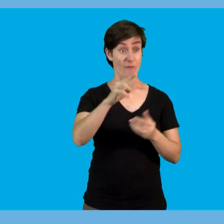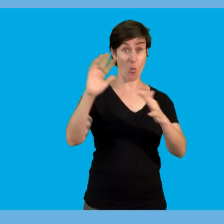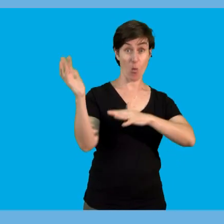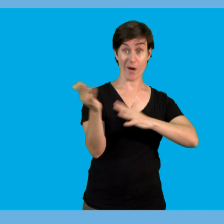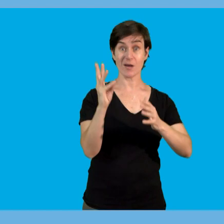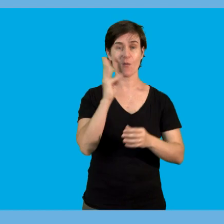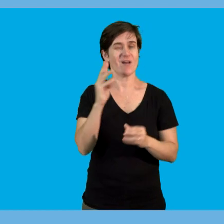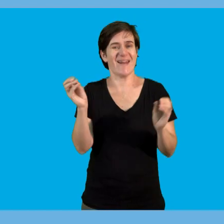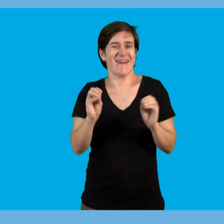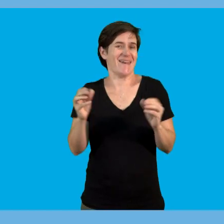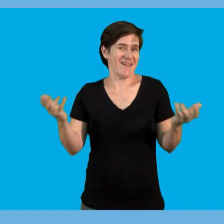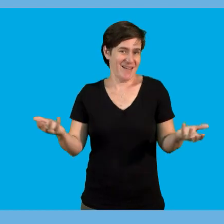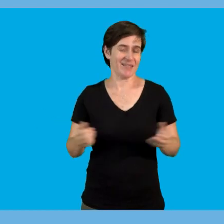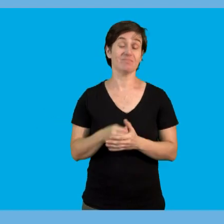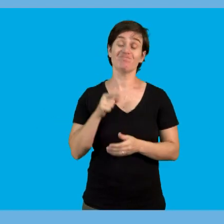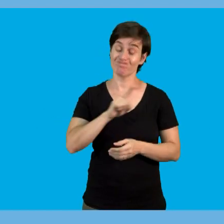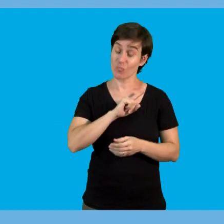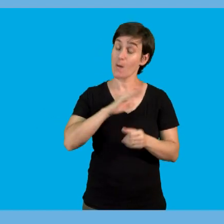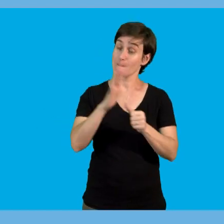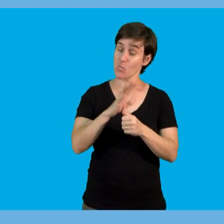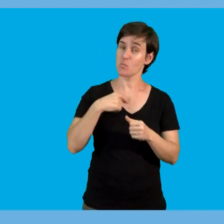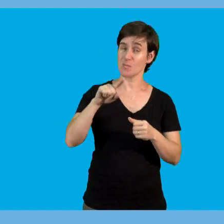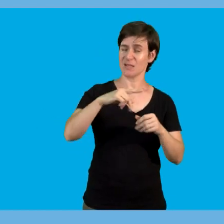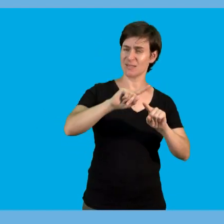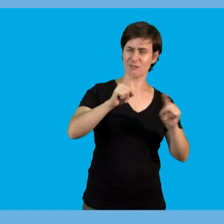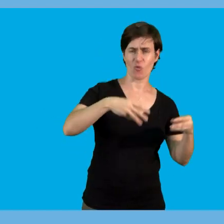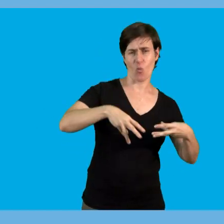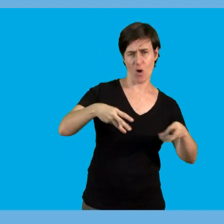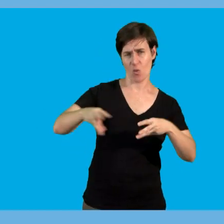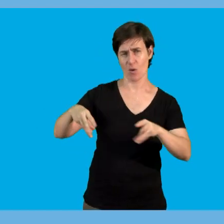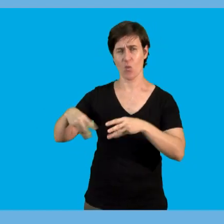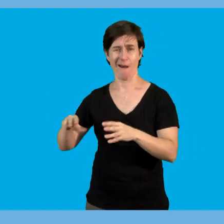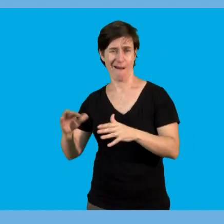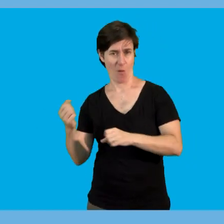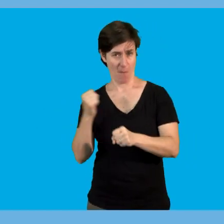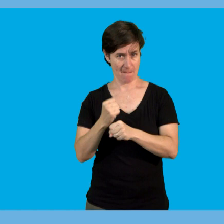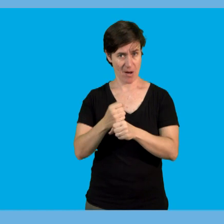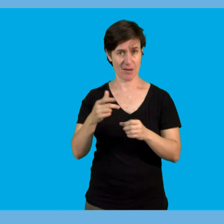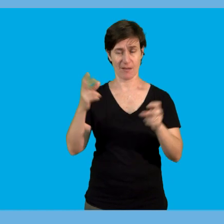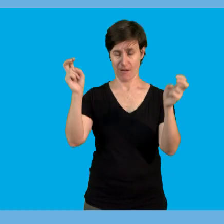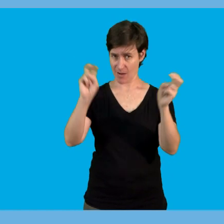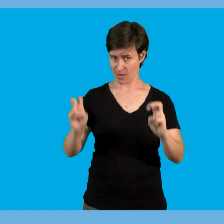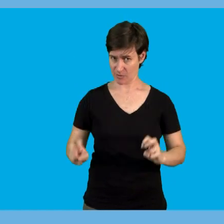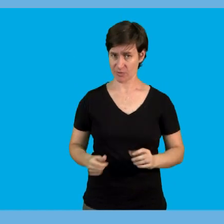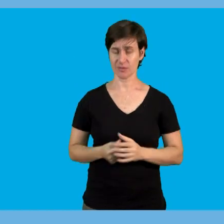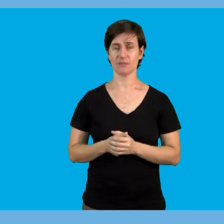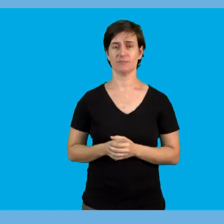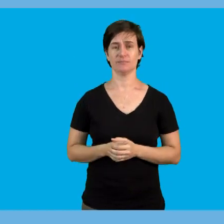them. So therefore, it's very much important that we find other alternative sources of